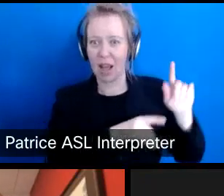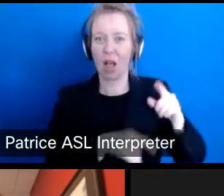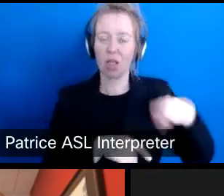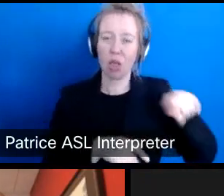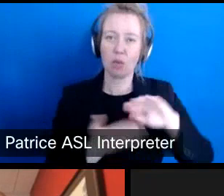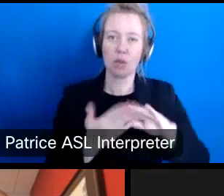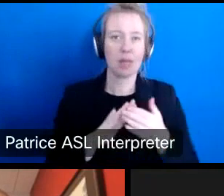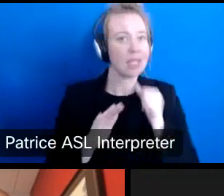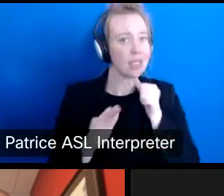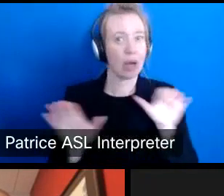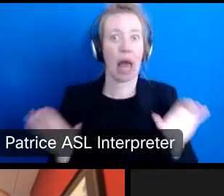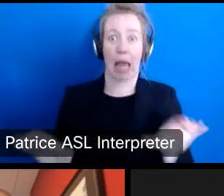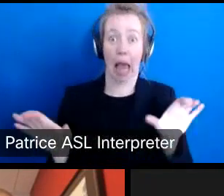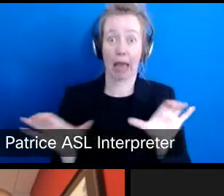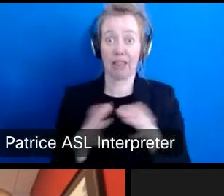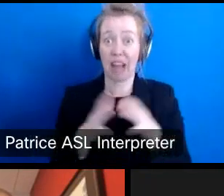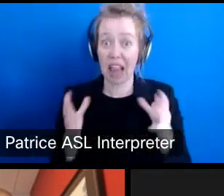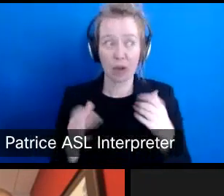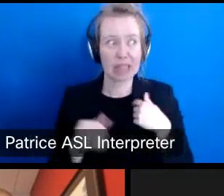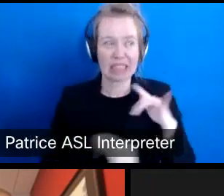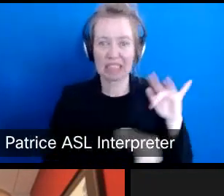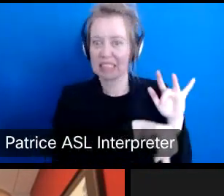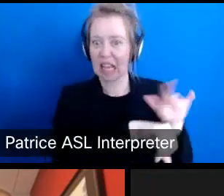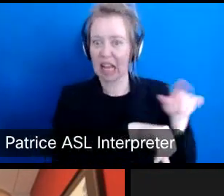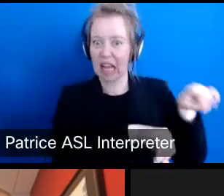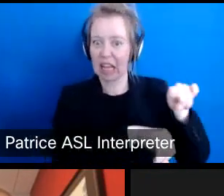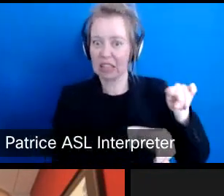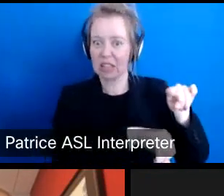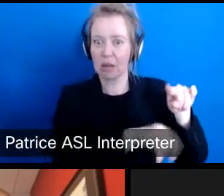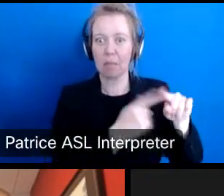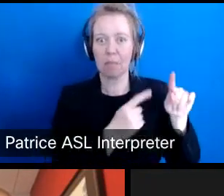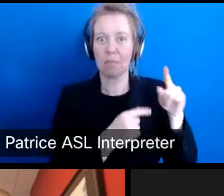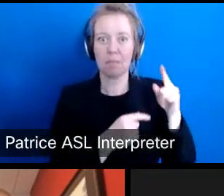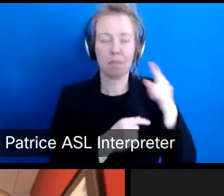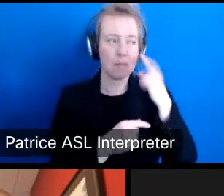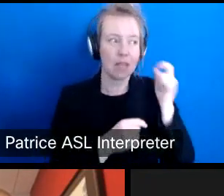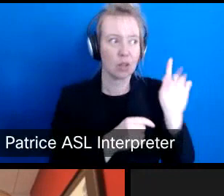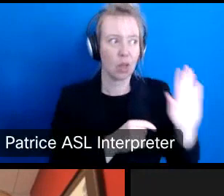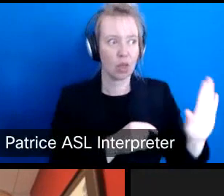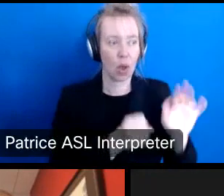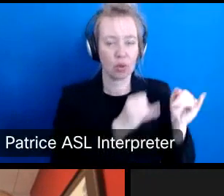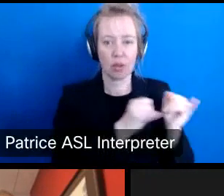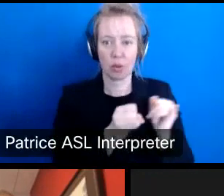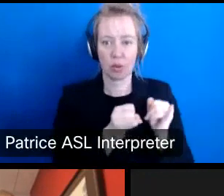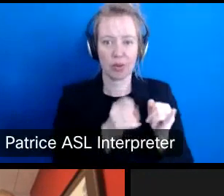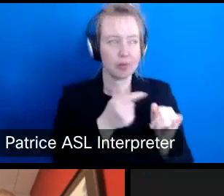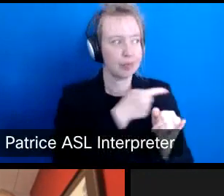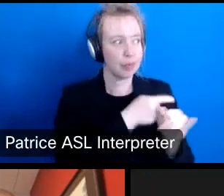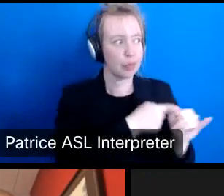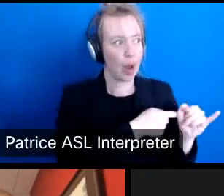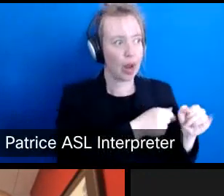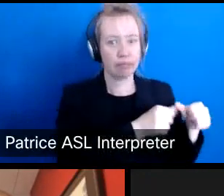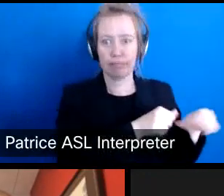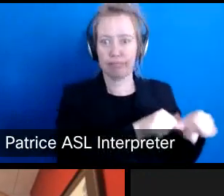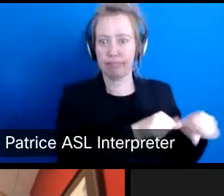those requests, or we didn't get over to those particular areas or neighborhoods because those commissioners or those individuals, those residents were putting them in. So that's kind of the reason